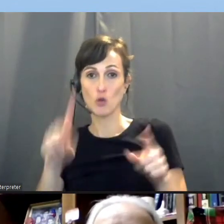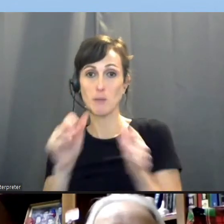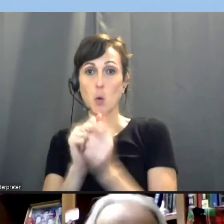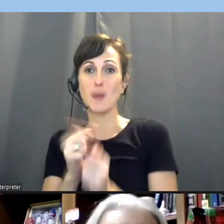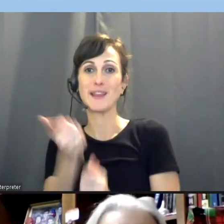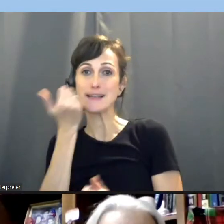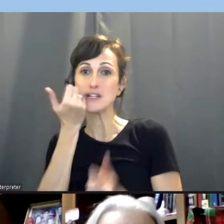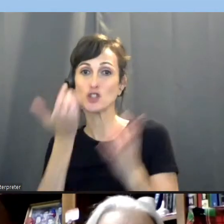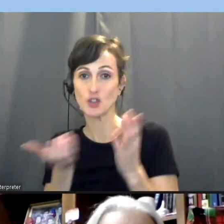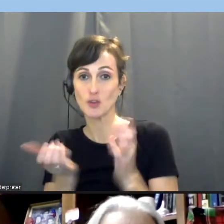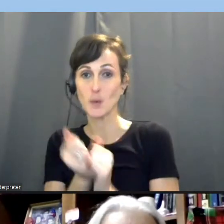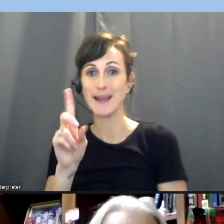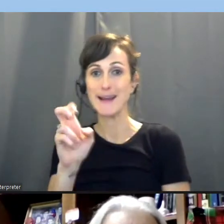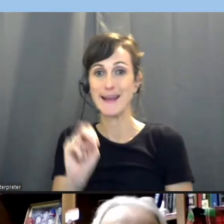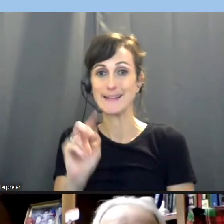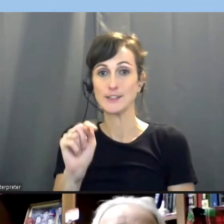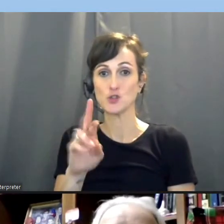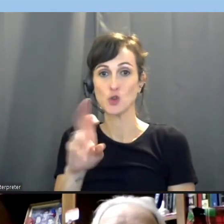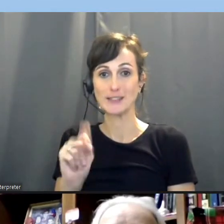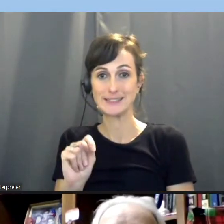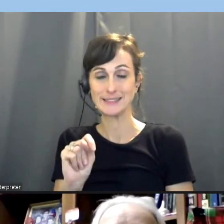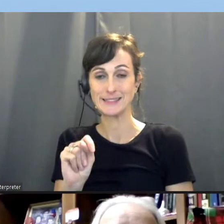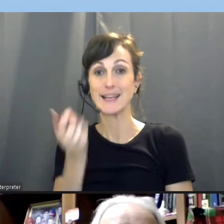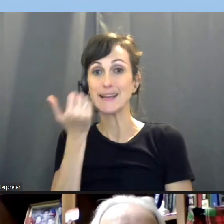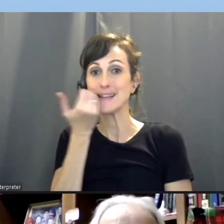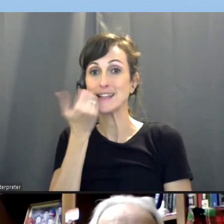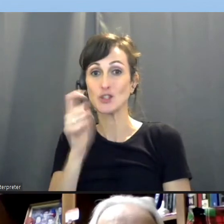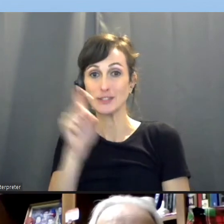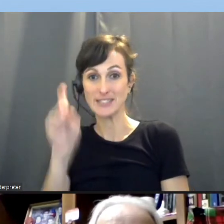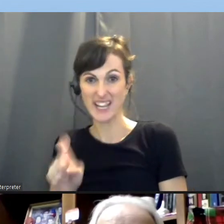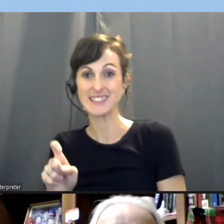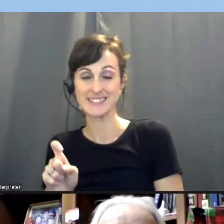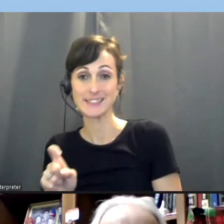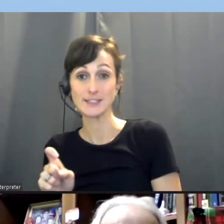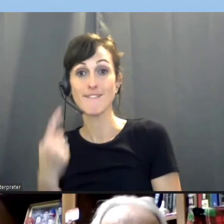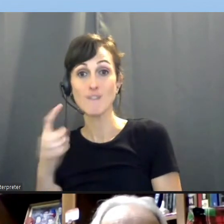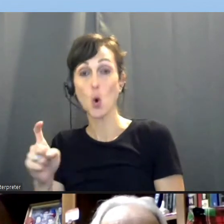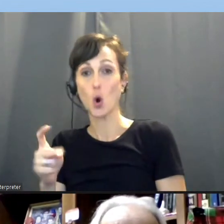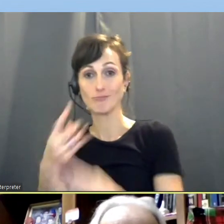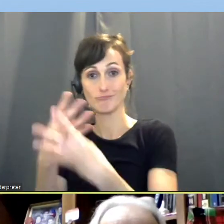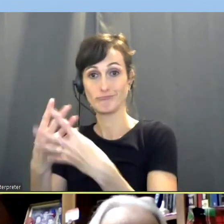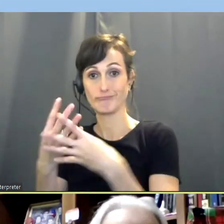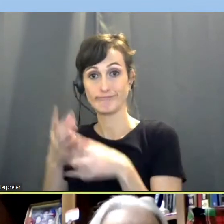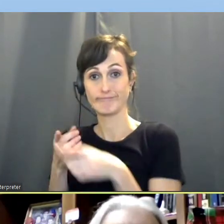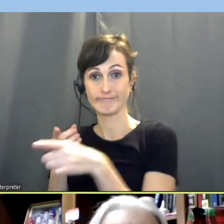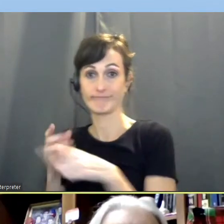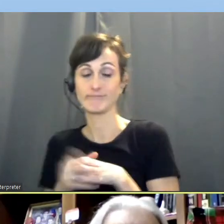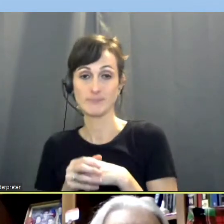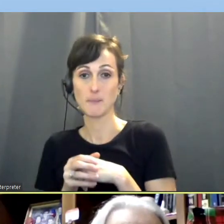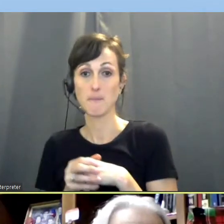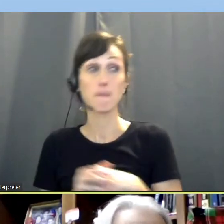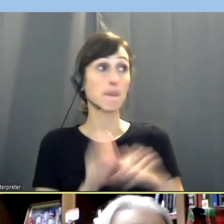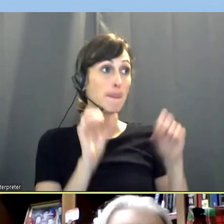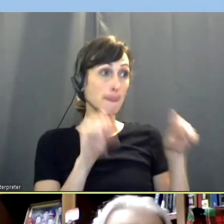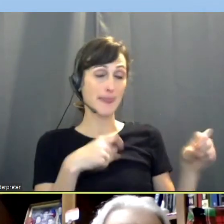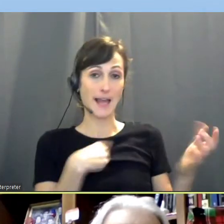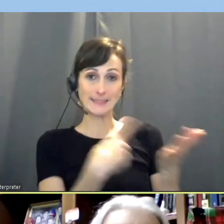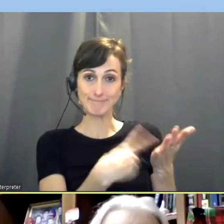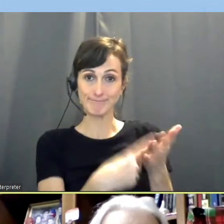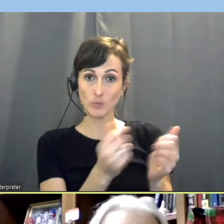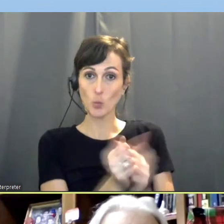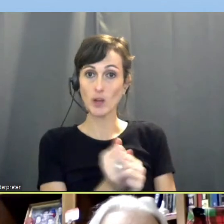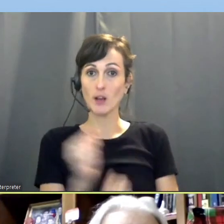Dentrust Dental Texas PC, dental care for inmates and detainees. Ken? I discussed this with